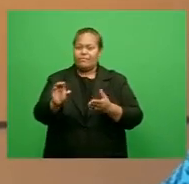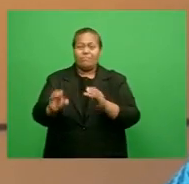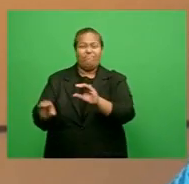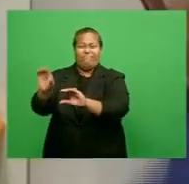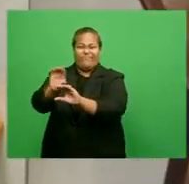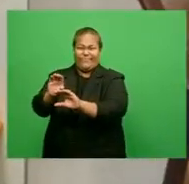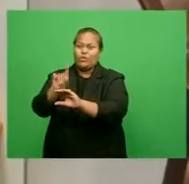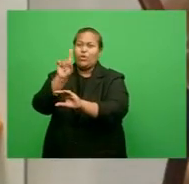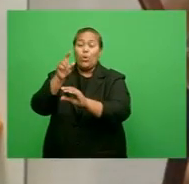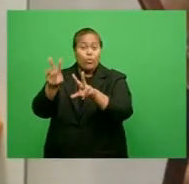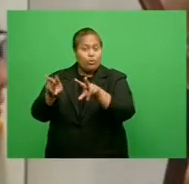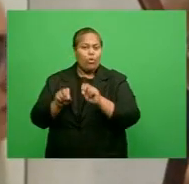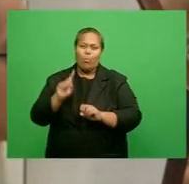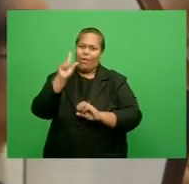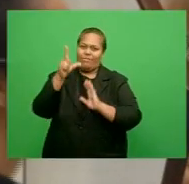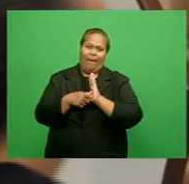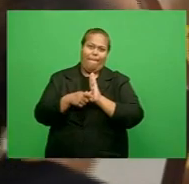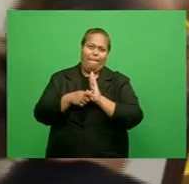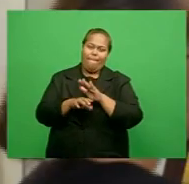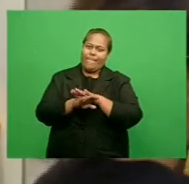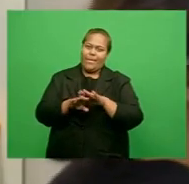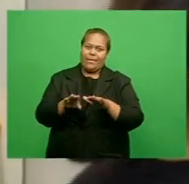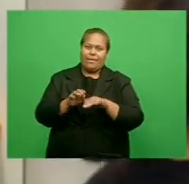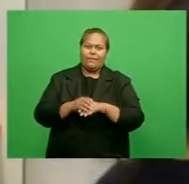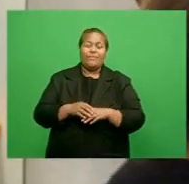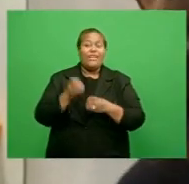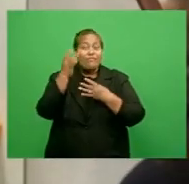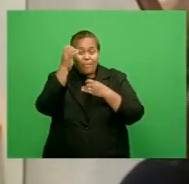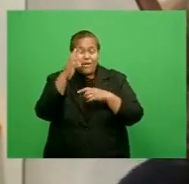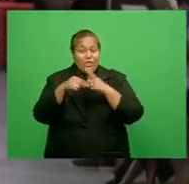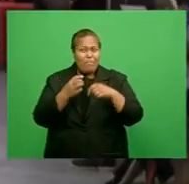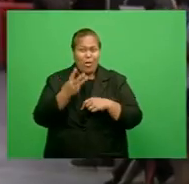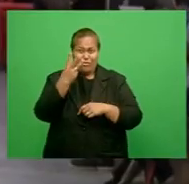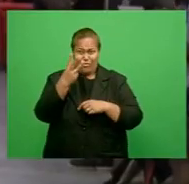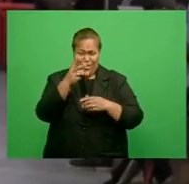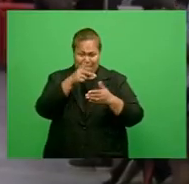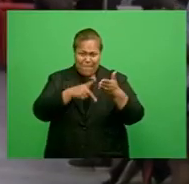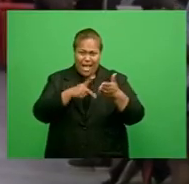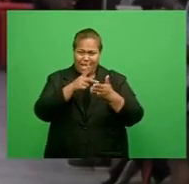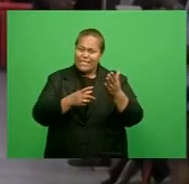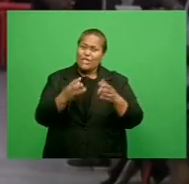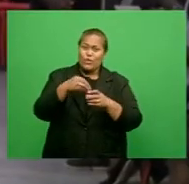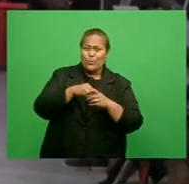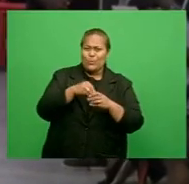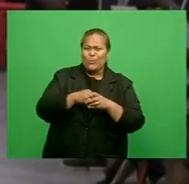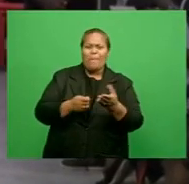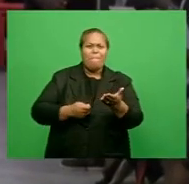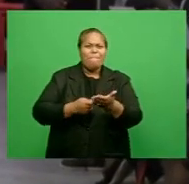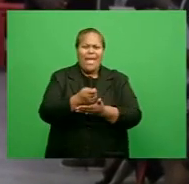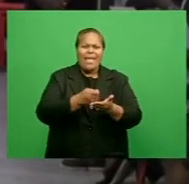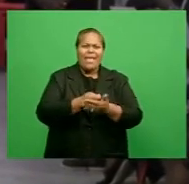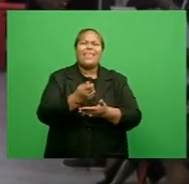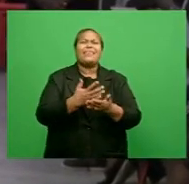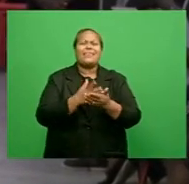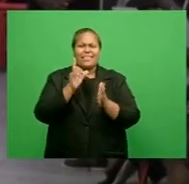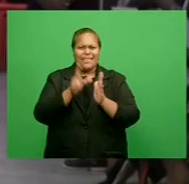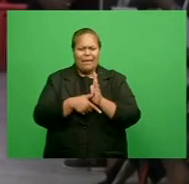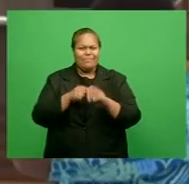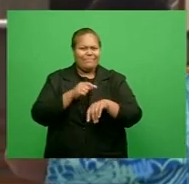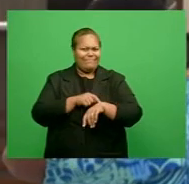is one-off. Details of all 3 phases, including the payment timelines, will be publicized next